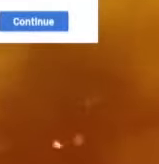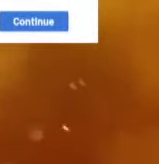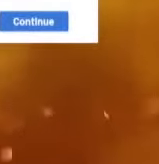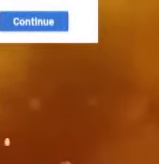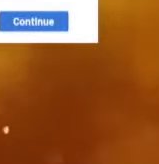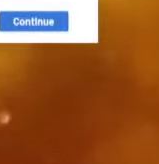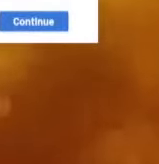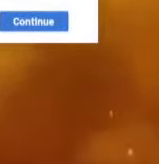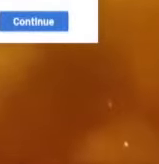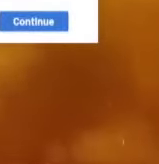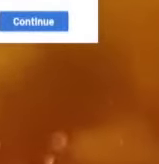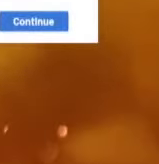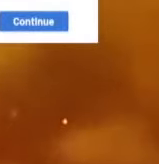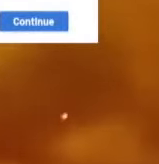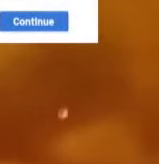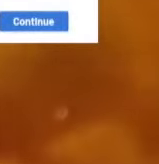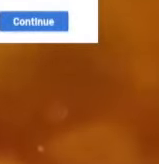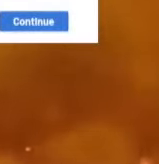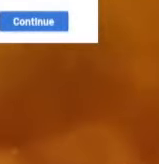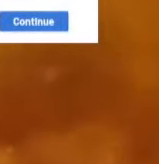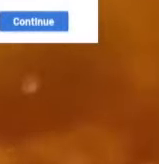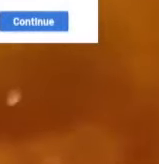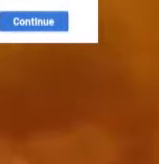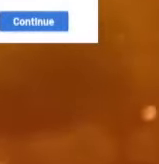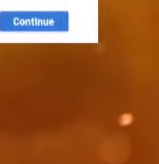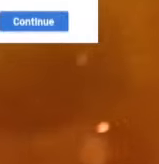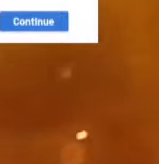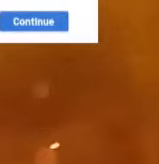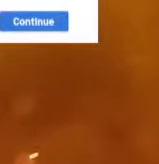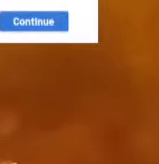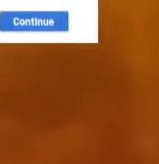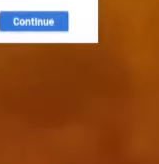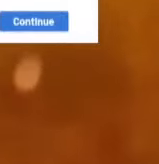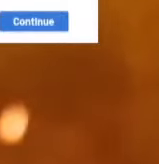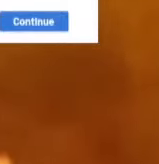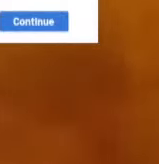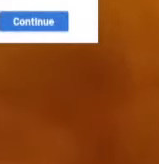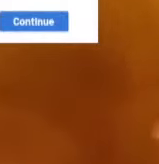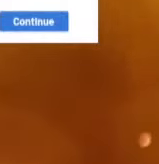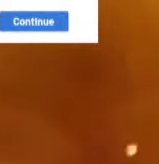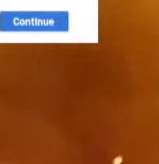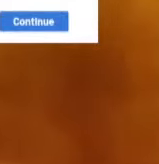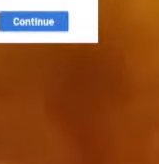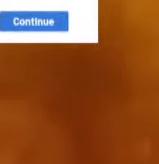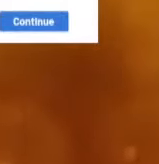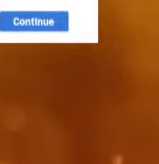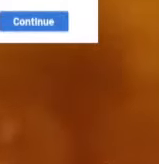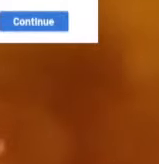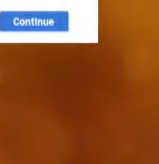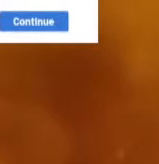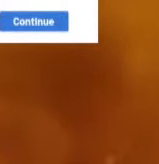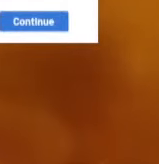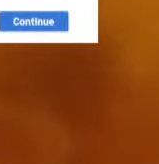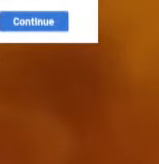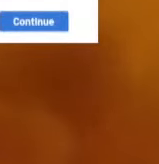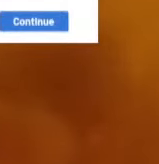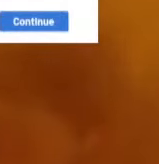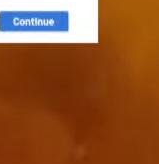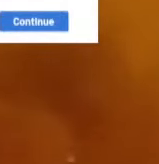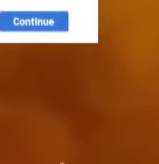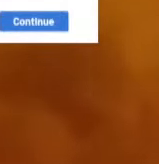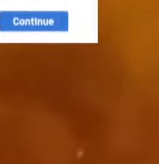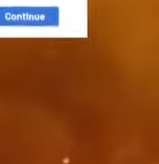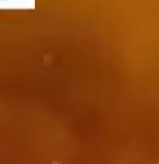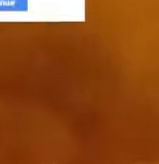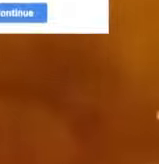musical Trilogy ticket bundle, you may choose between Synergy Pass GA or Synergy Pass VIP, which includes 3